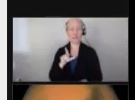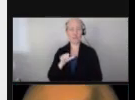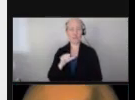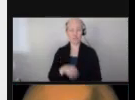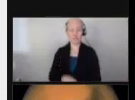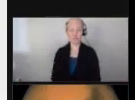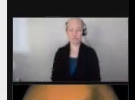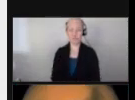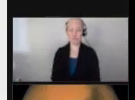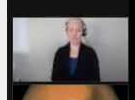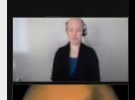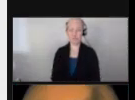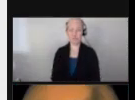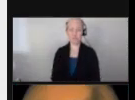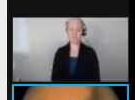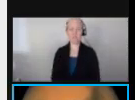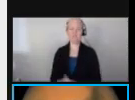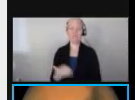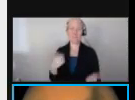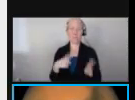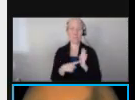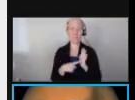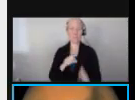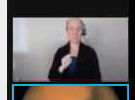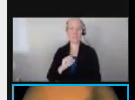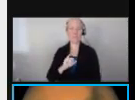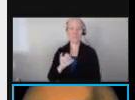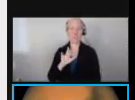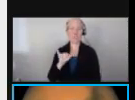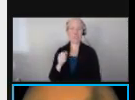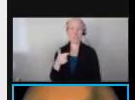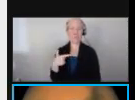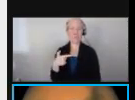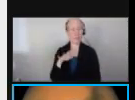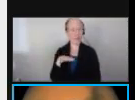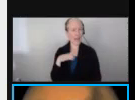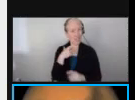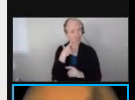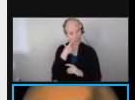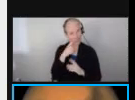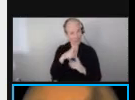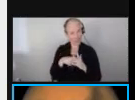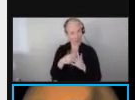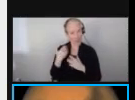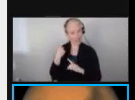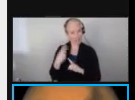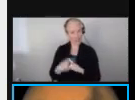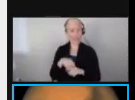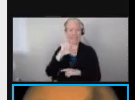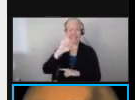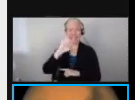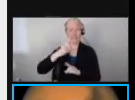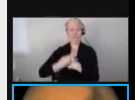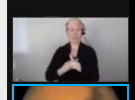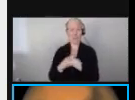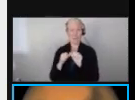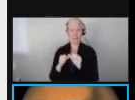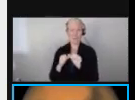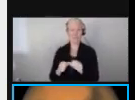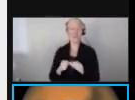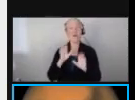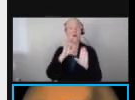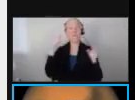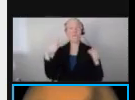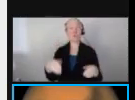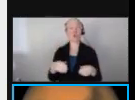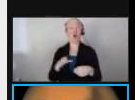So just to give you an example, that Sirius 21, that's the 8-month mission that we just started last month. The focus there will be on crew autonomy. You